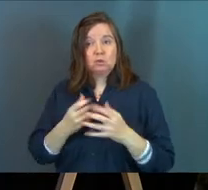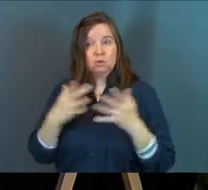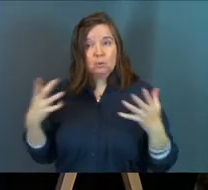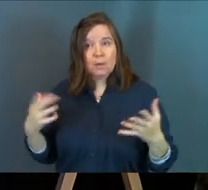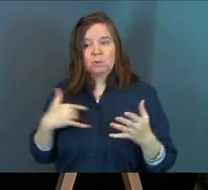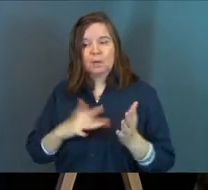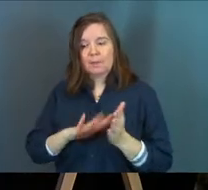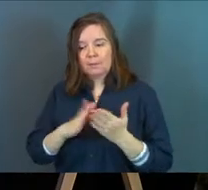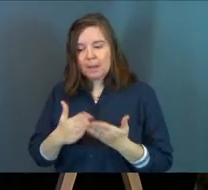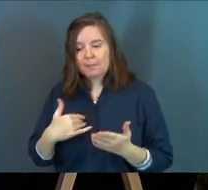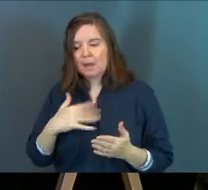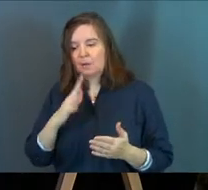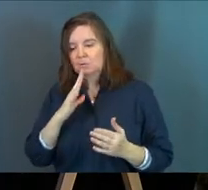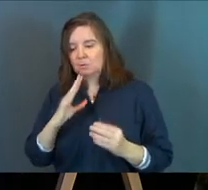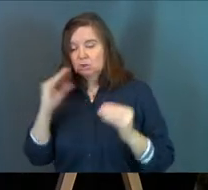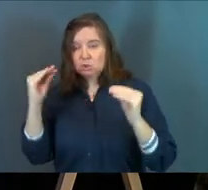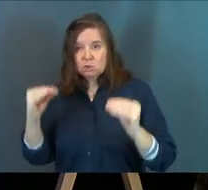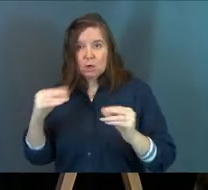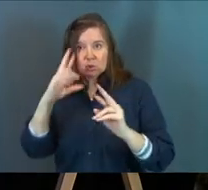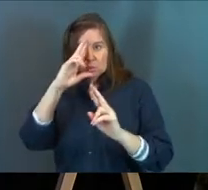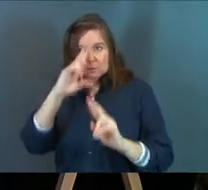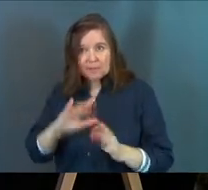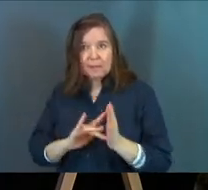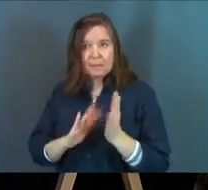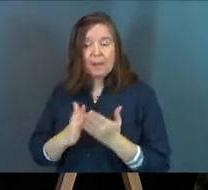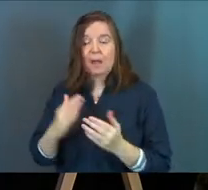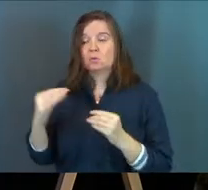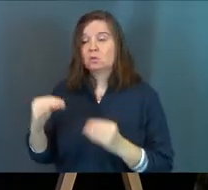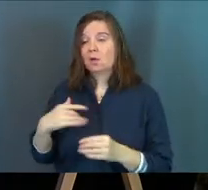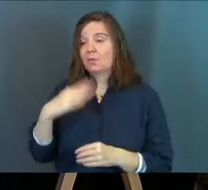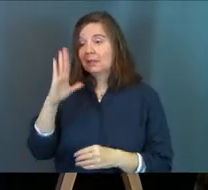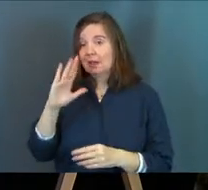I was taught the Bible. I was taught to respect the Bible. I was taught